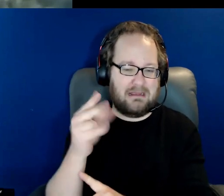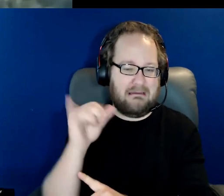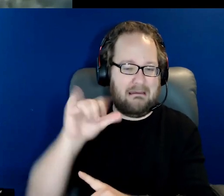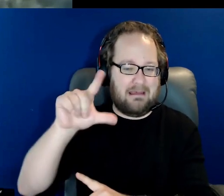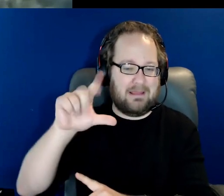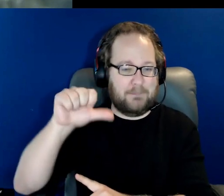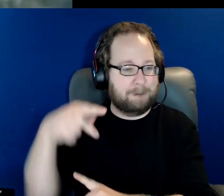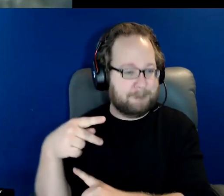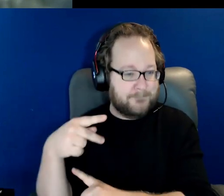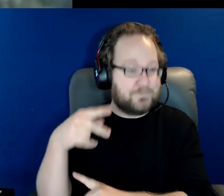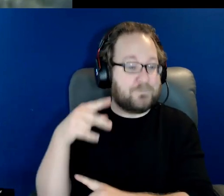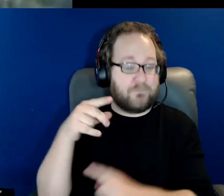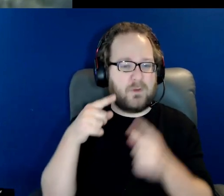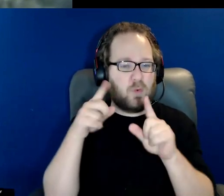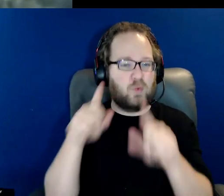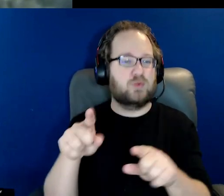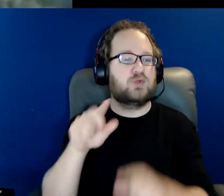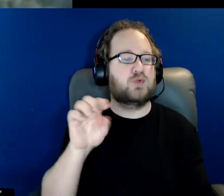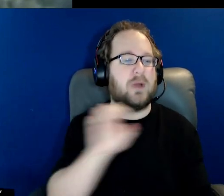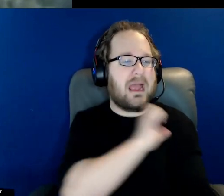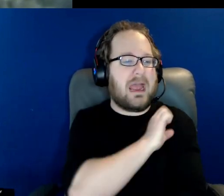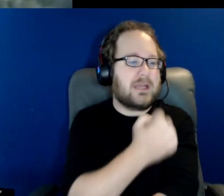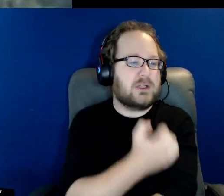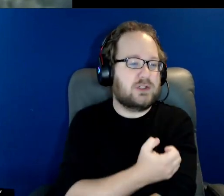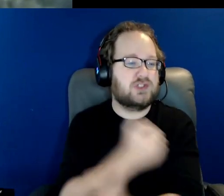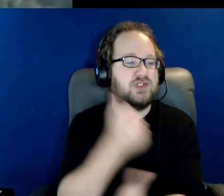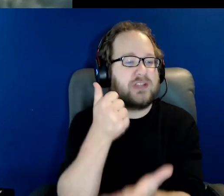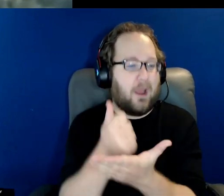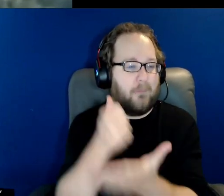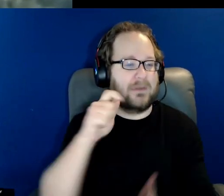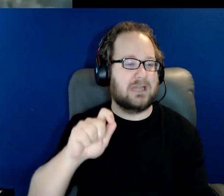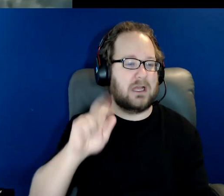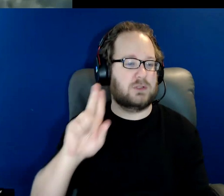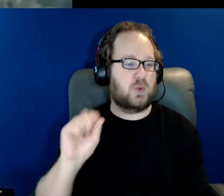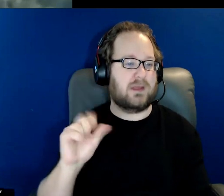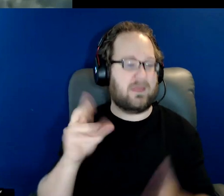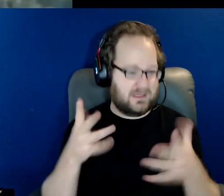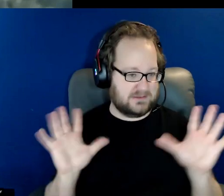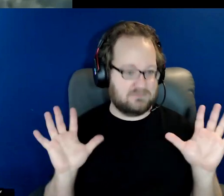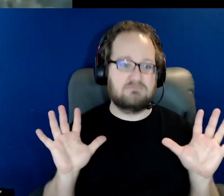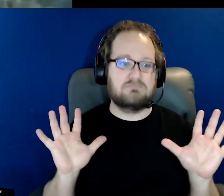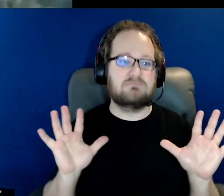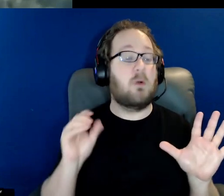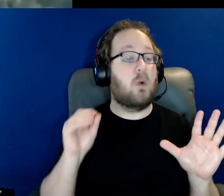to energyhelp.us. It's just that easy, or have them call